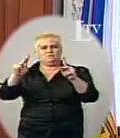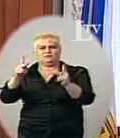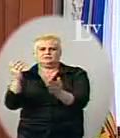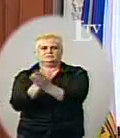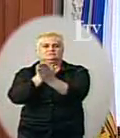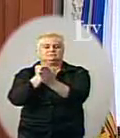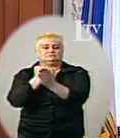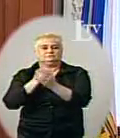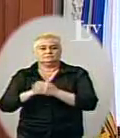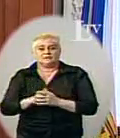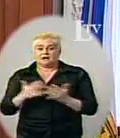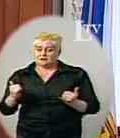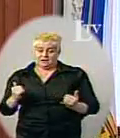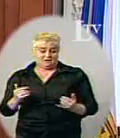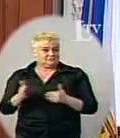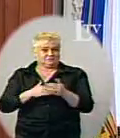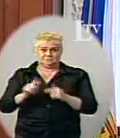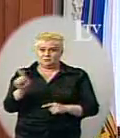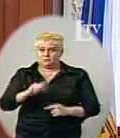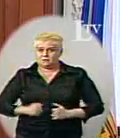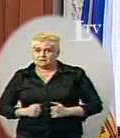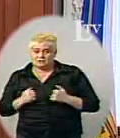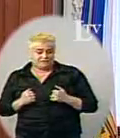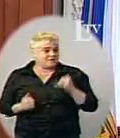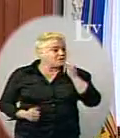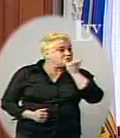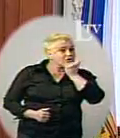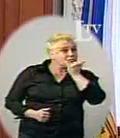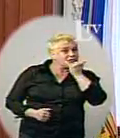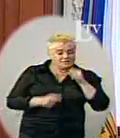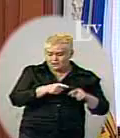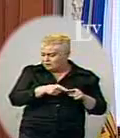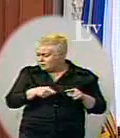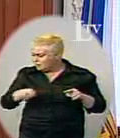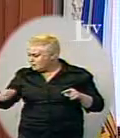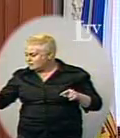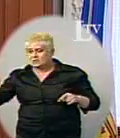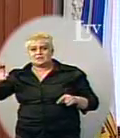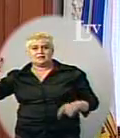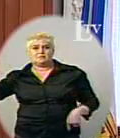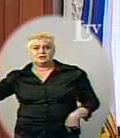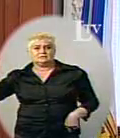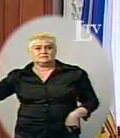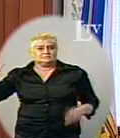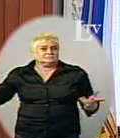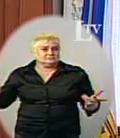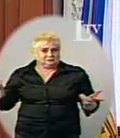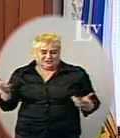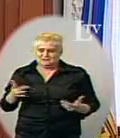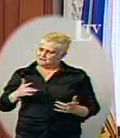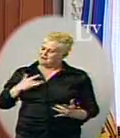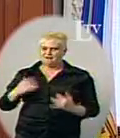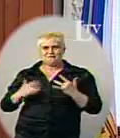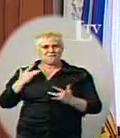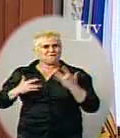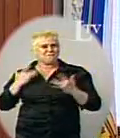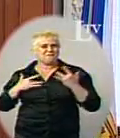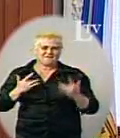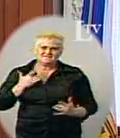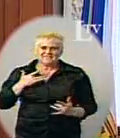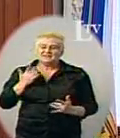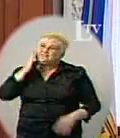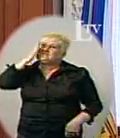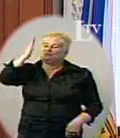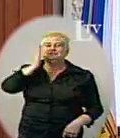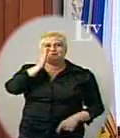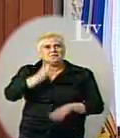From Yarmouth to Cape Breton, you can see and feel the optimism for the future, even before any